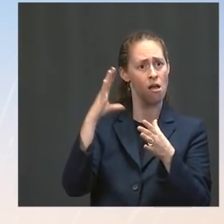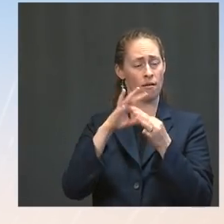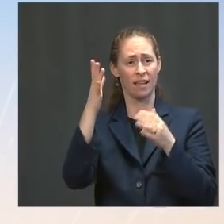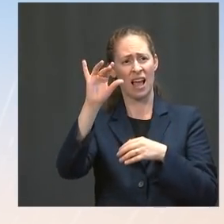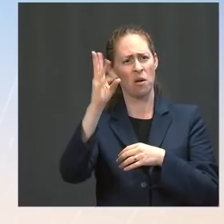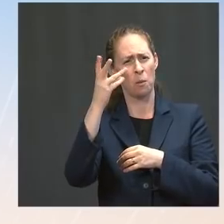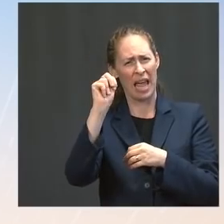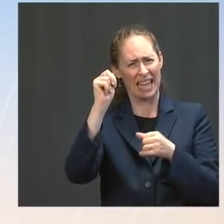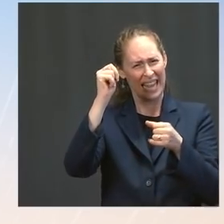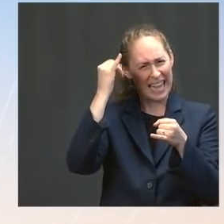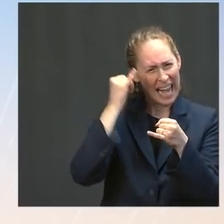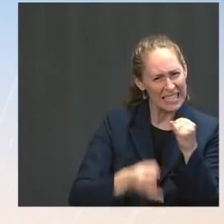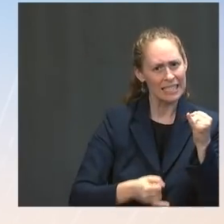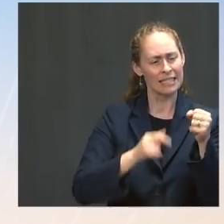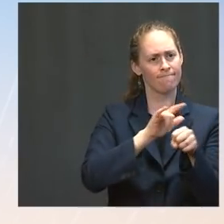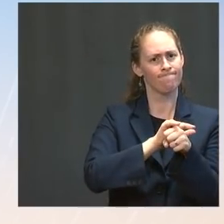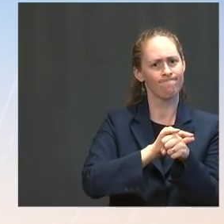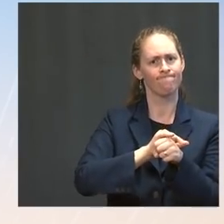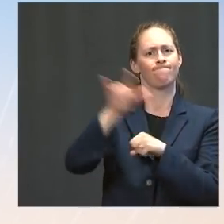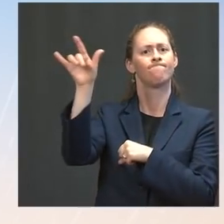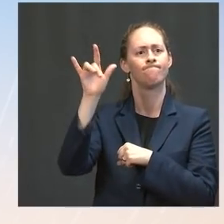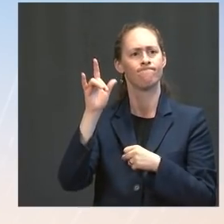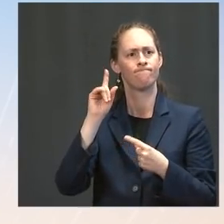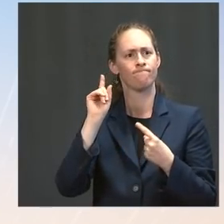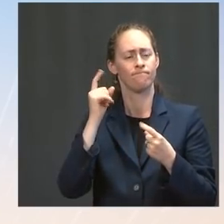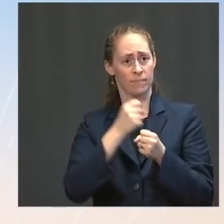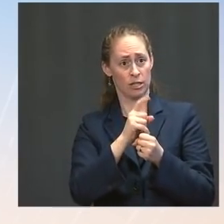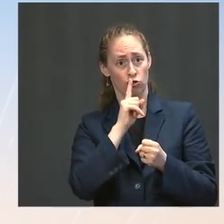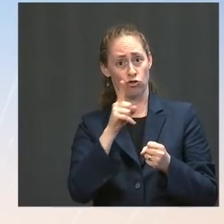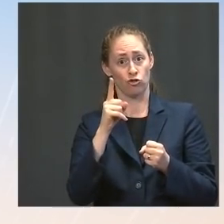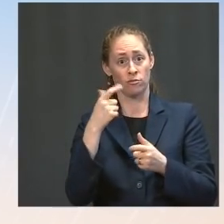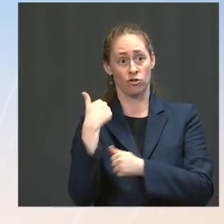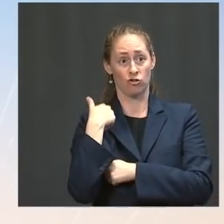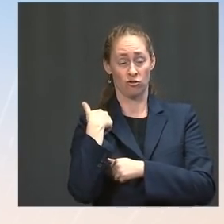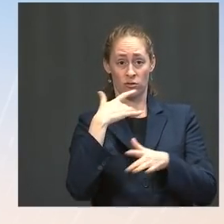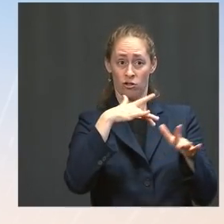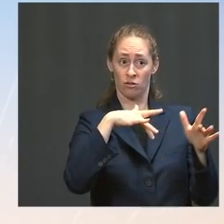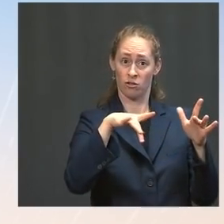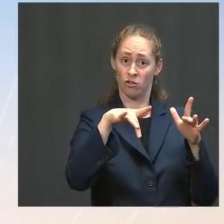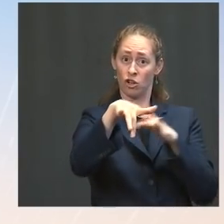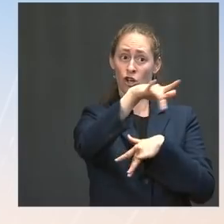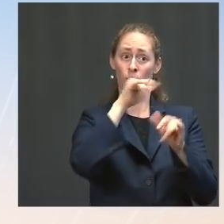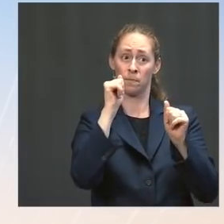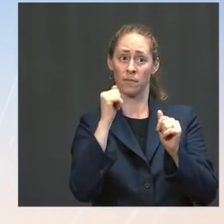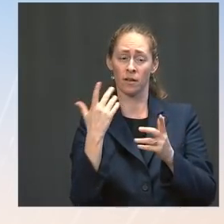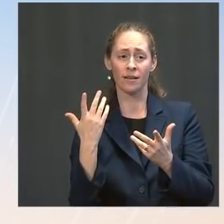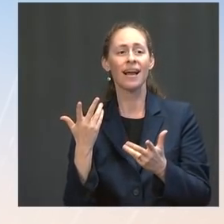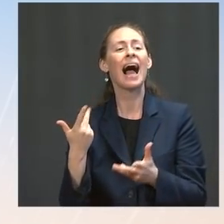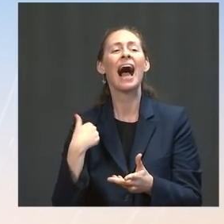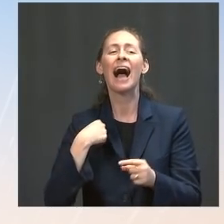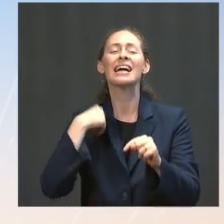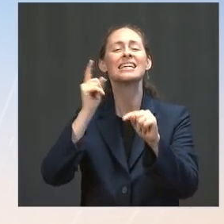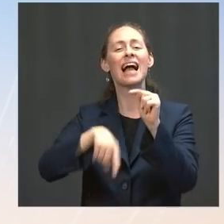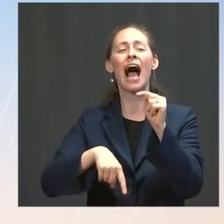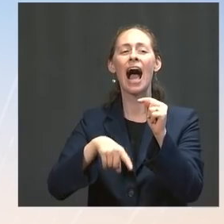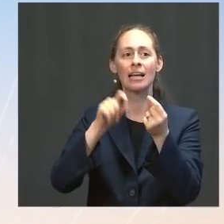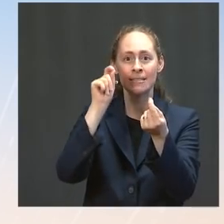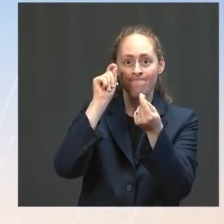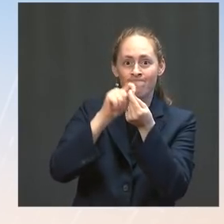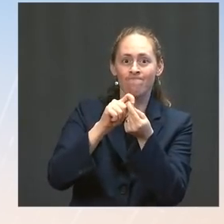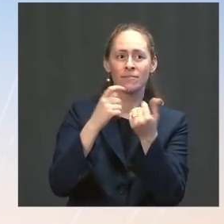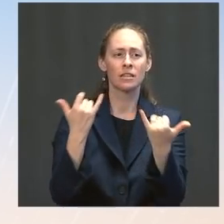over the past several days, is to evacuate as many people as possible who qualify for any of these programs. I